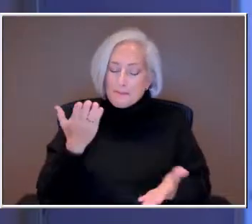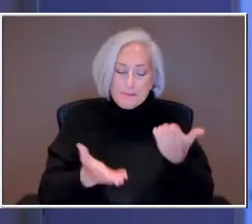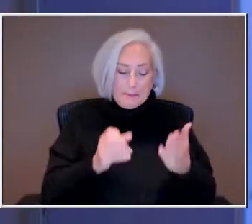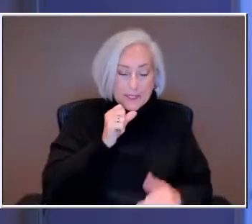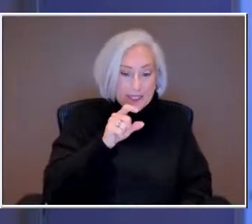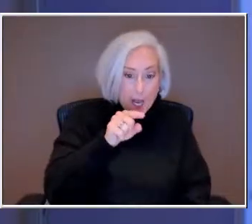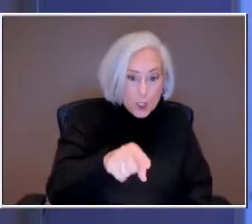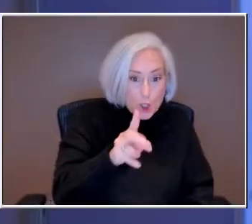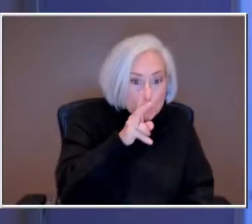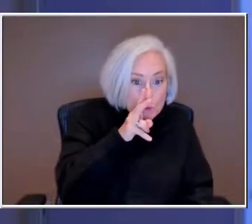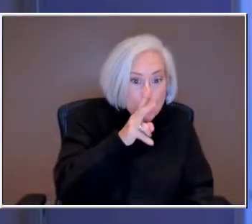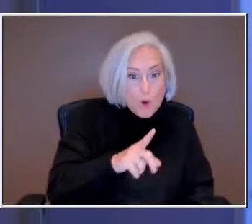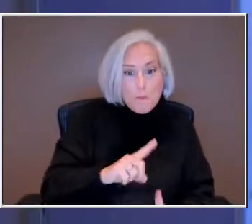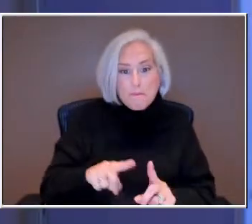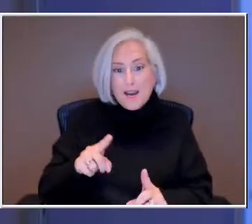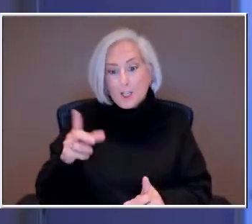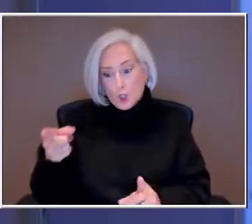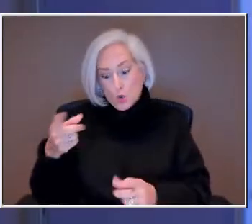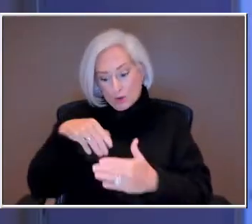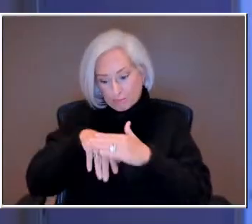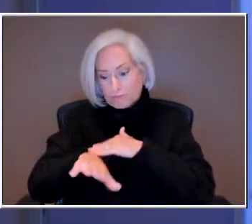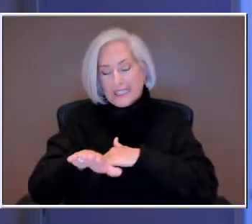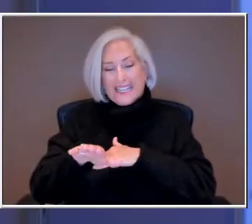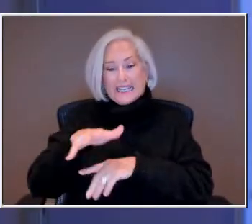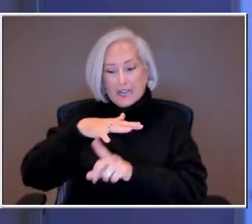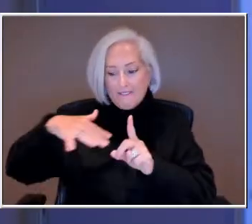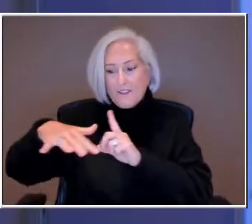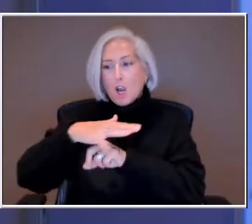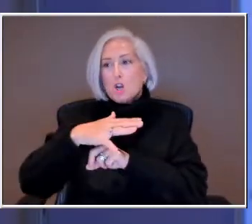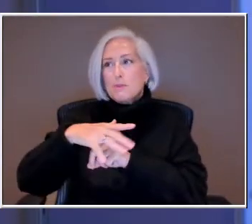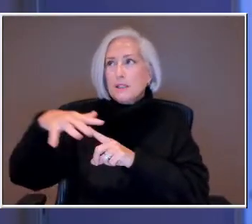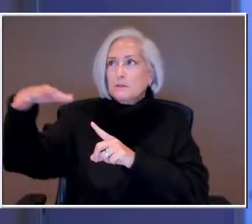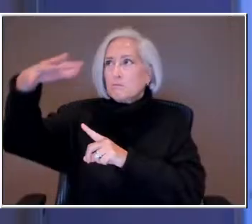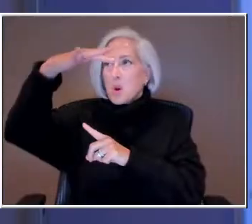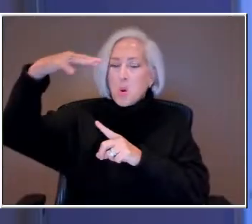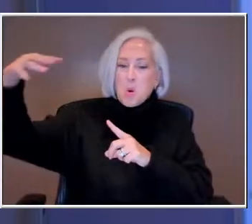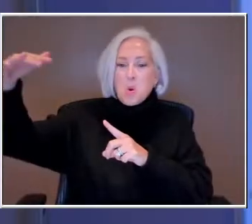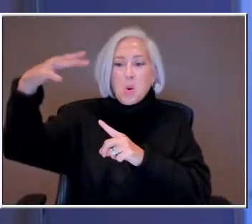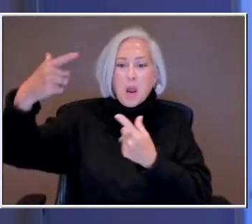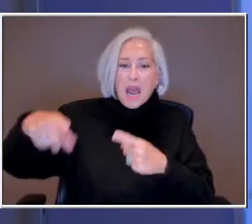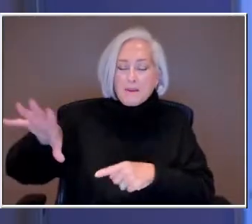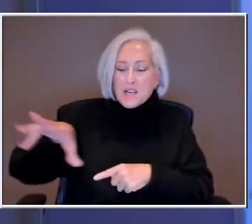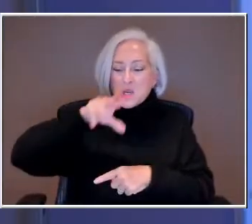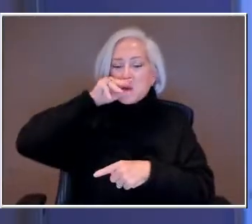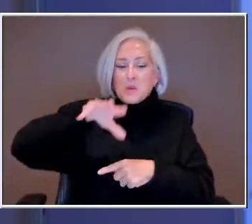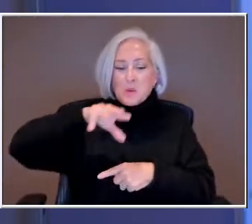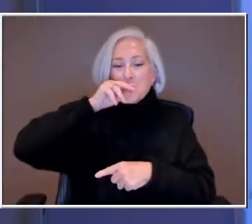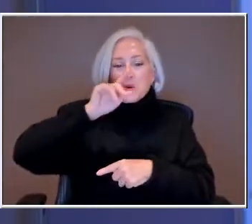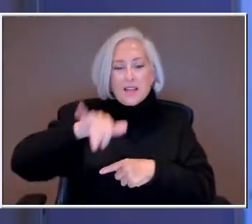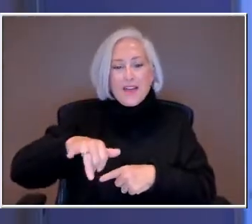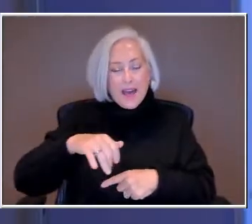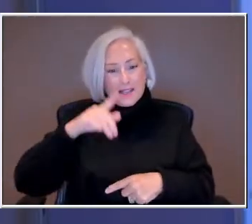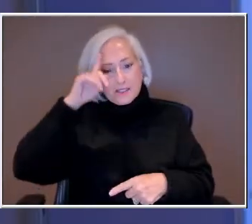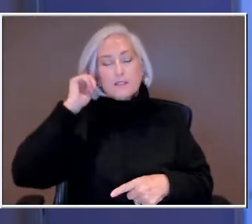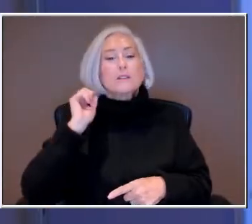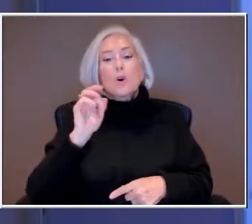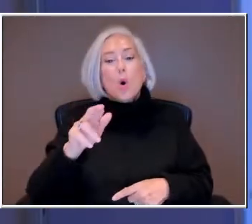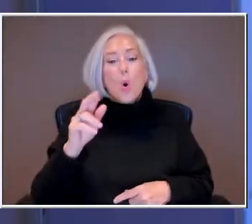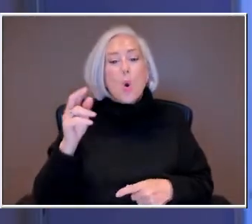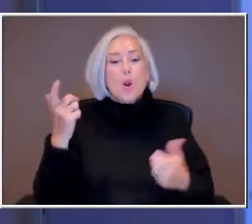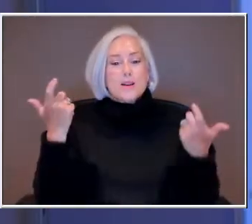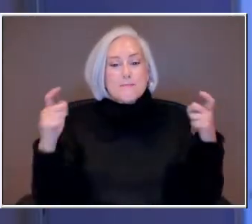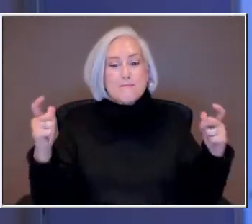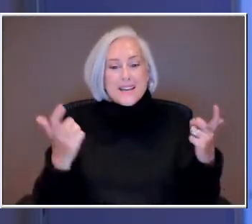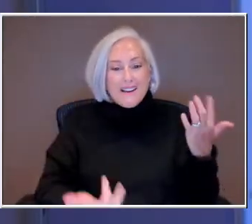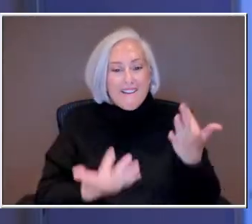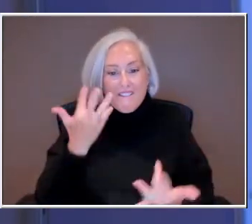where you're seeing a lot of smoke, I mean, there's even studies that have shown now that people who are in areas where you've had big fires and forest fires and things